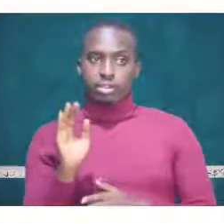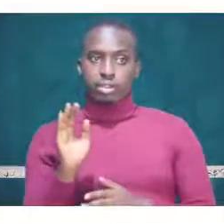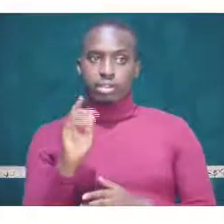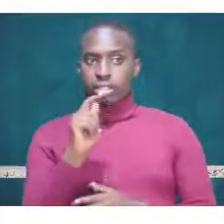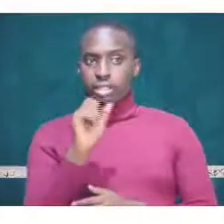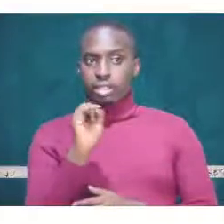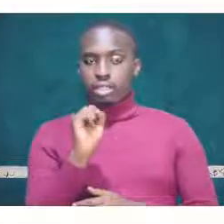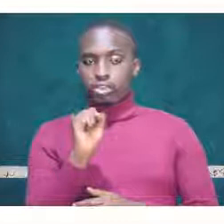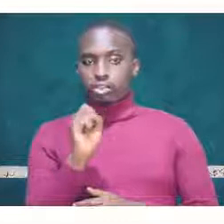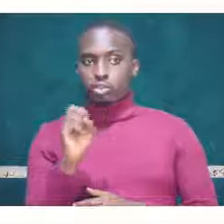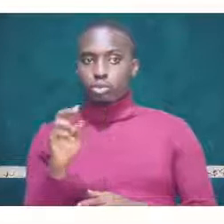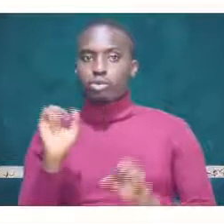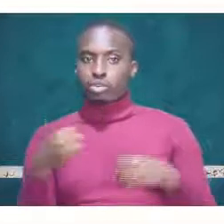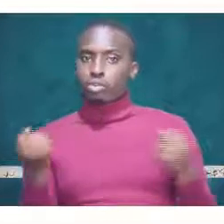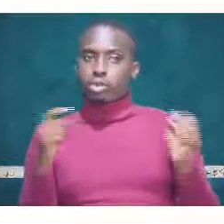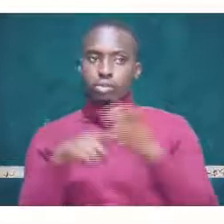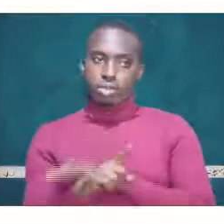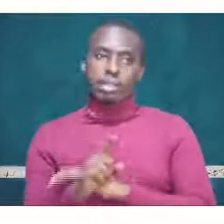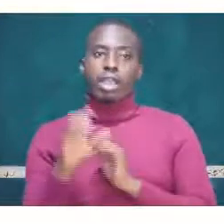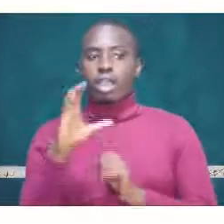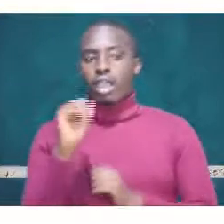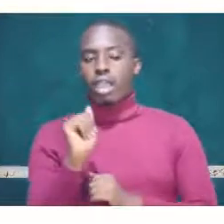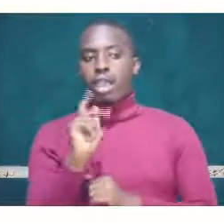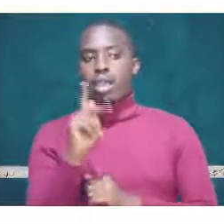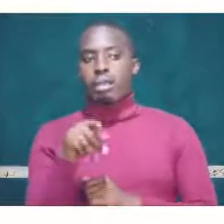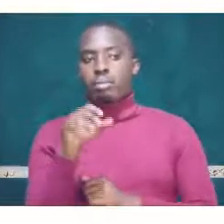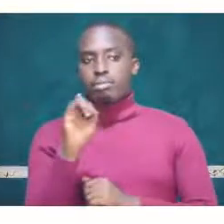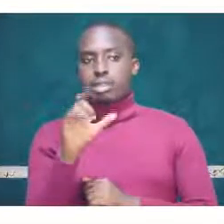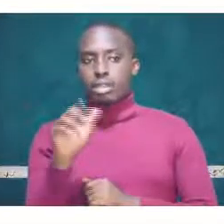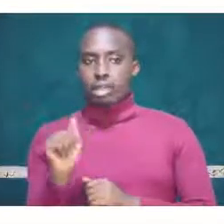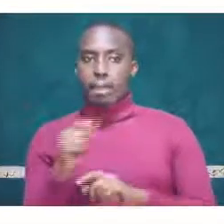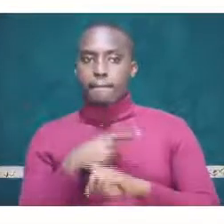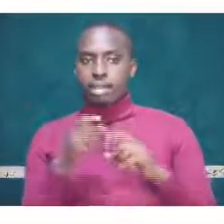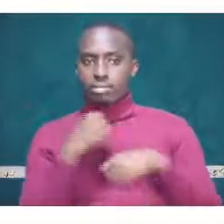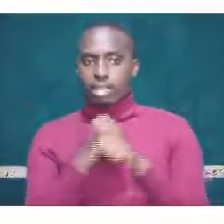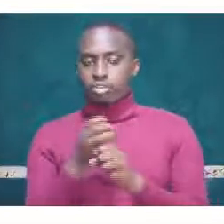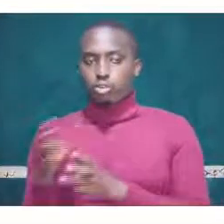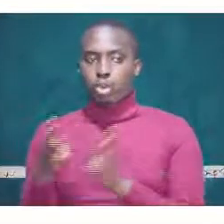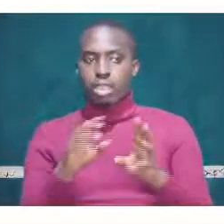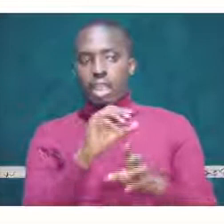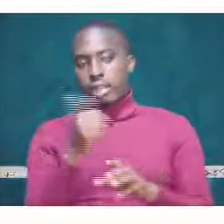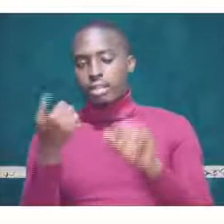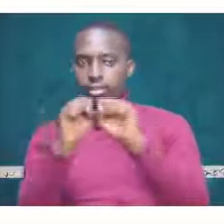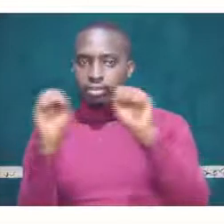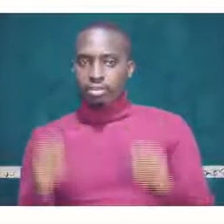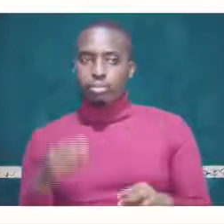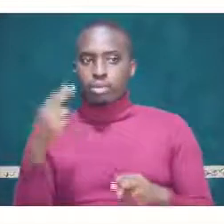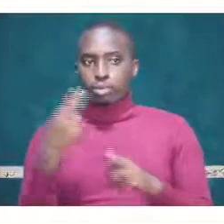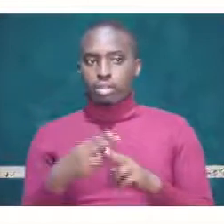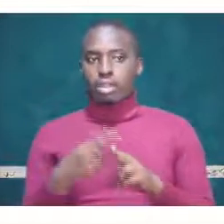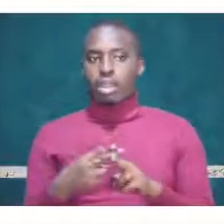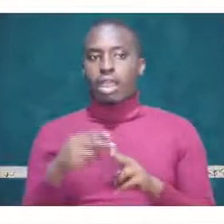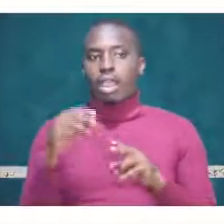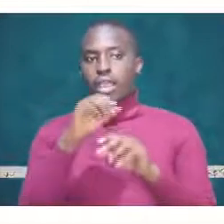not re-enter the capillaries, but instead makes it away into another system of capillaries, what we call